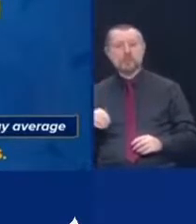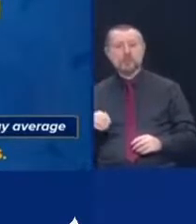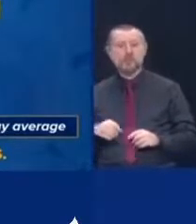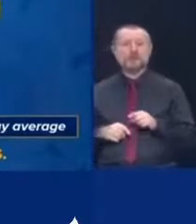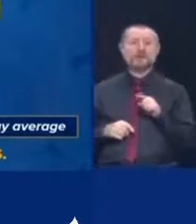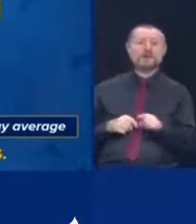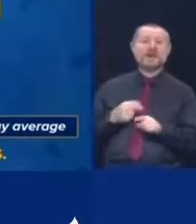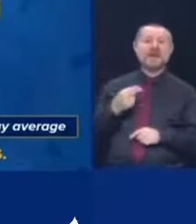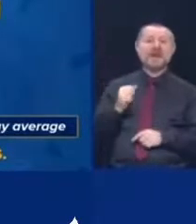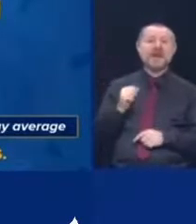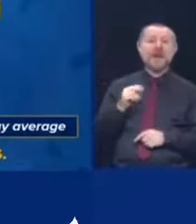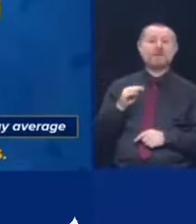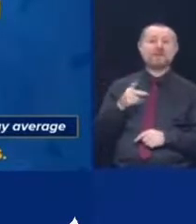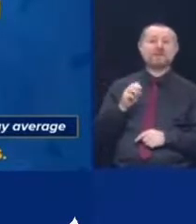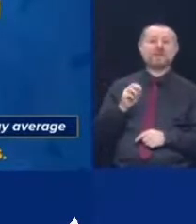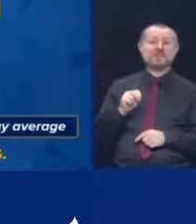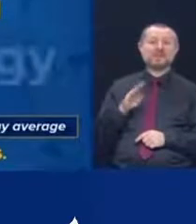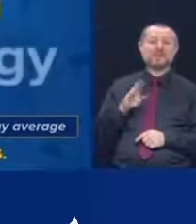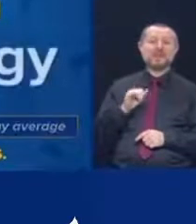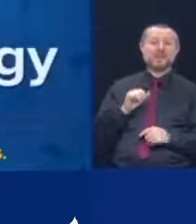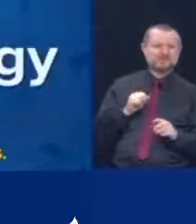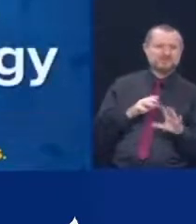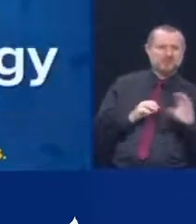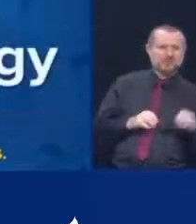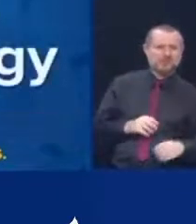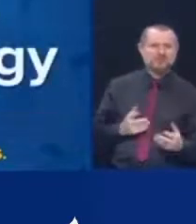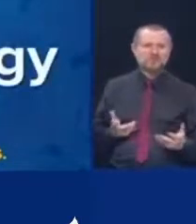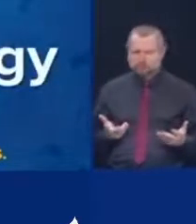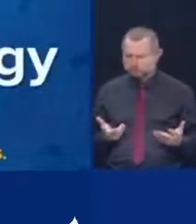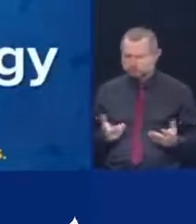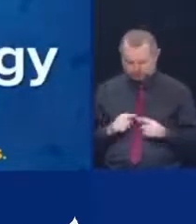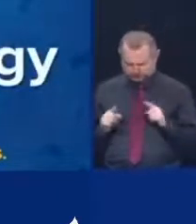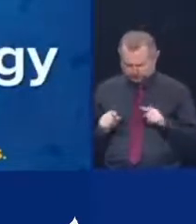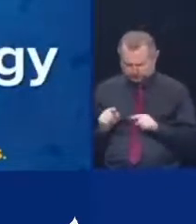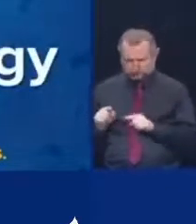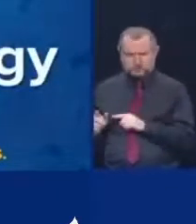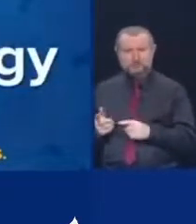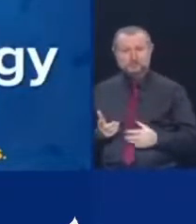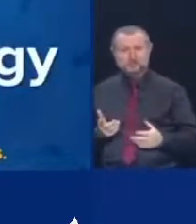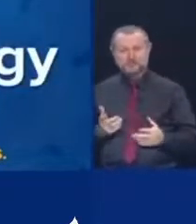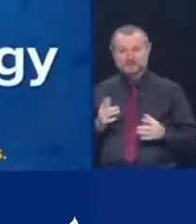Bays. Same thing all across the Hudson Valley.